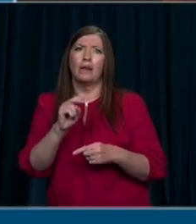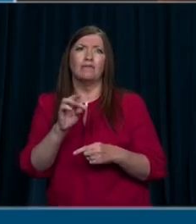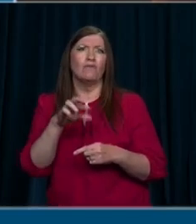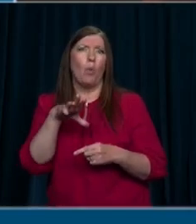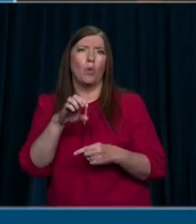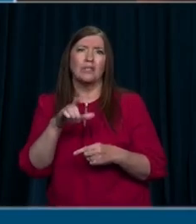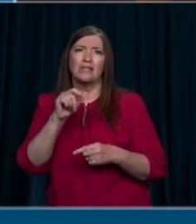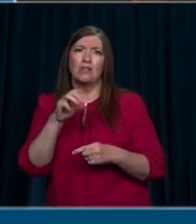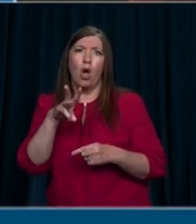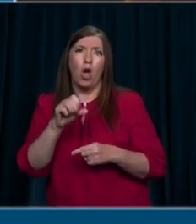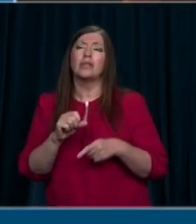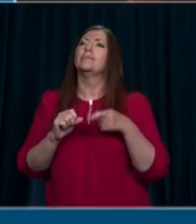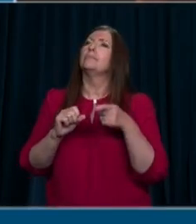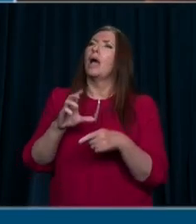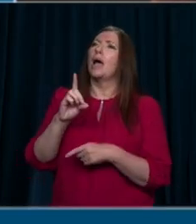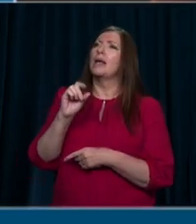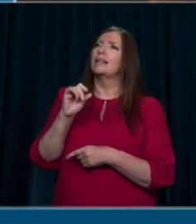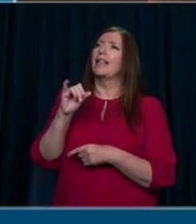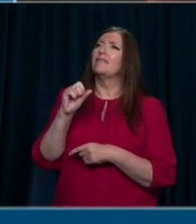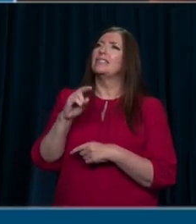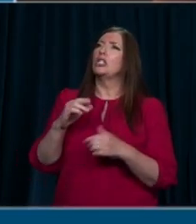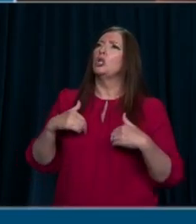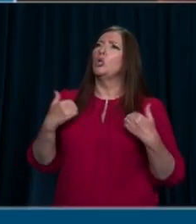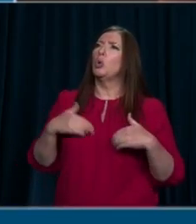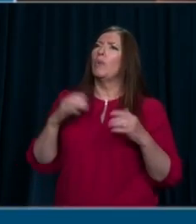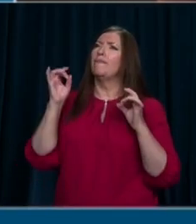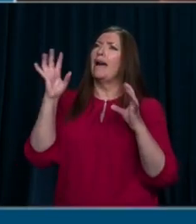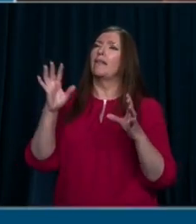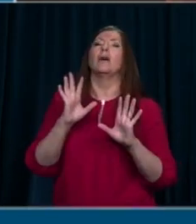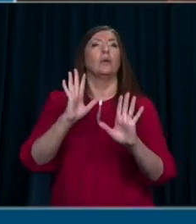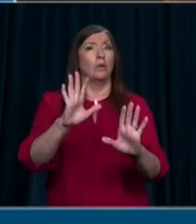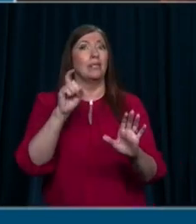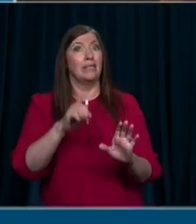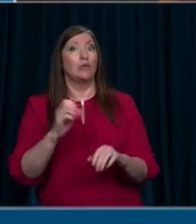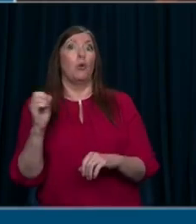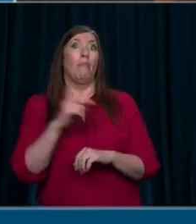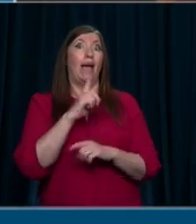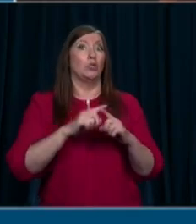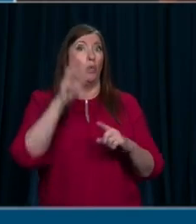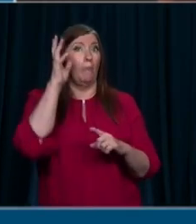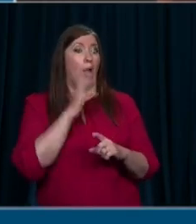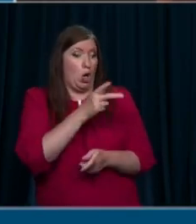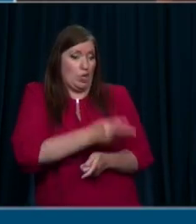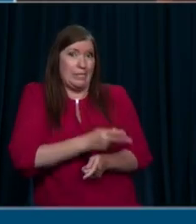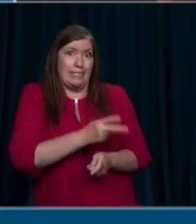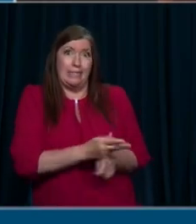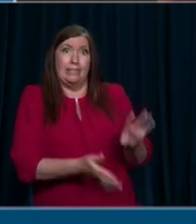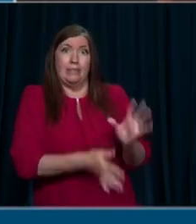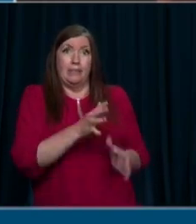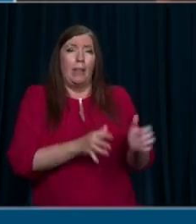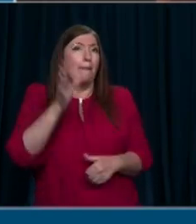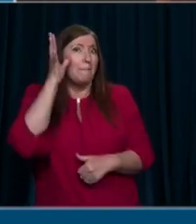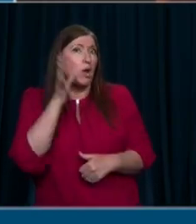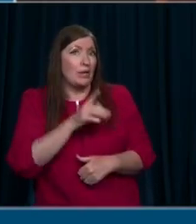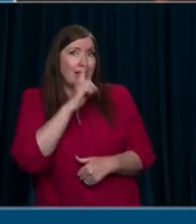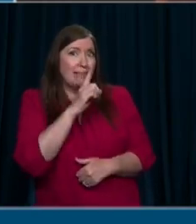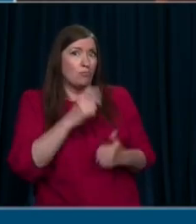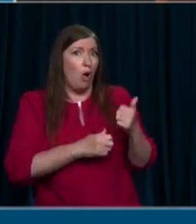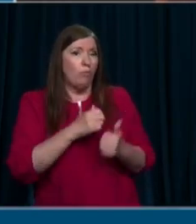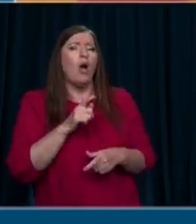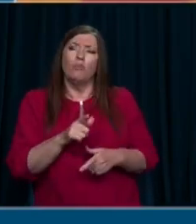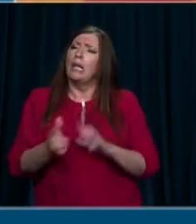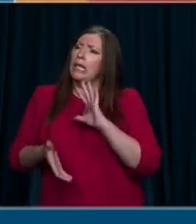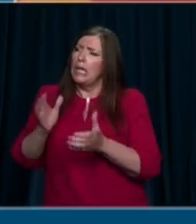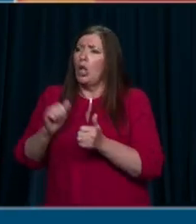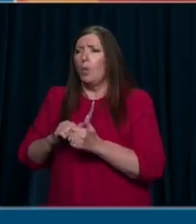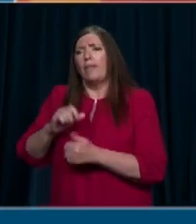Pastor Davison, youth violence. Youth violence, we need to get back to parenting. Parenting is the problem. Yes, we can go to dealing with law